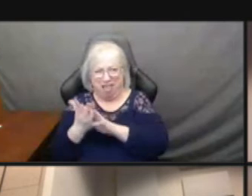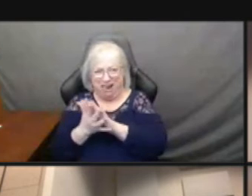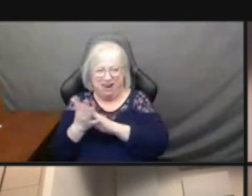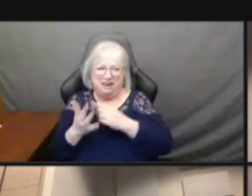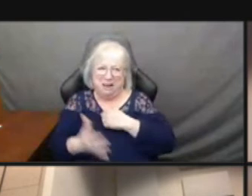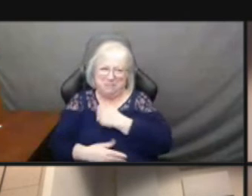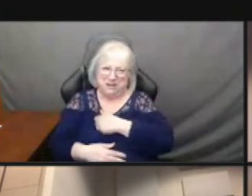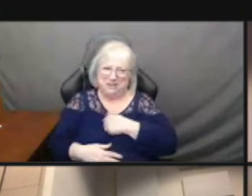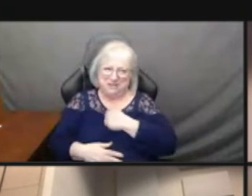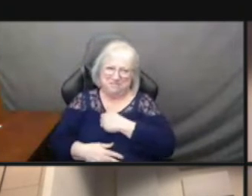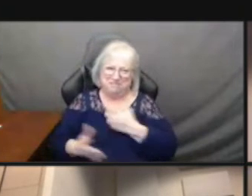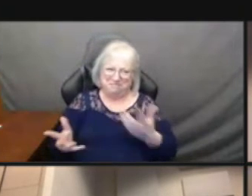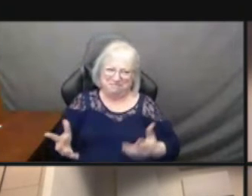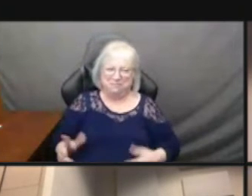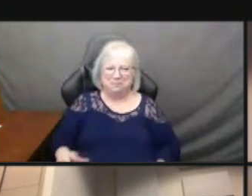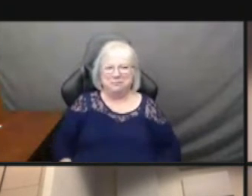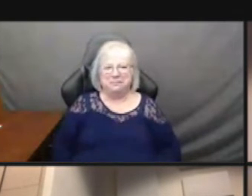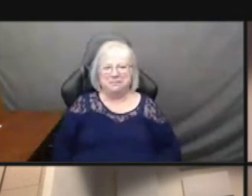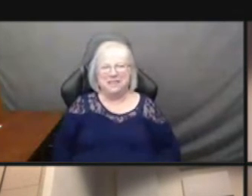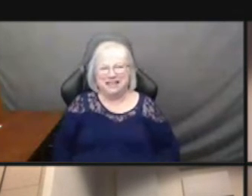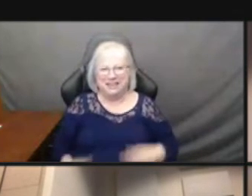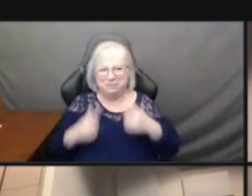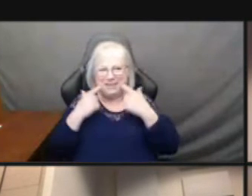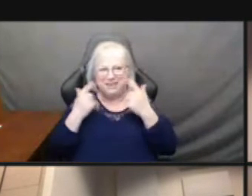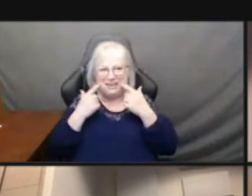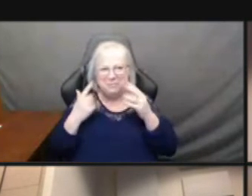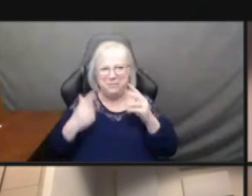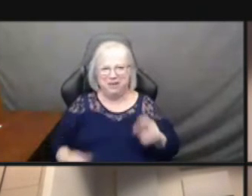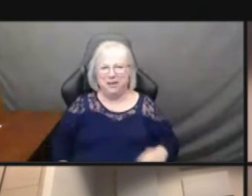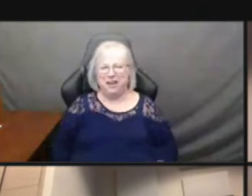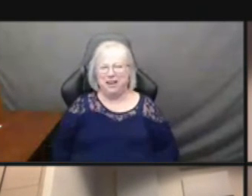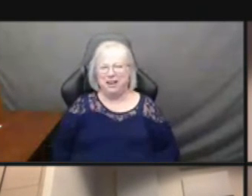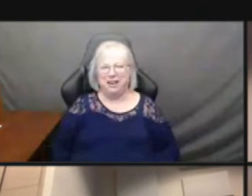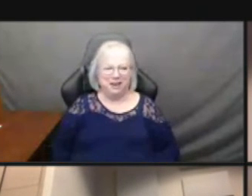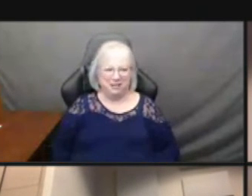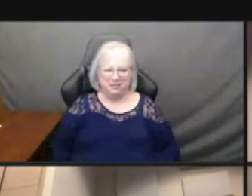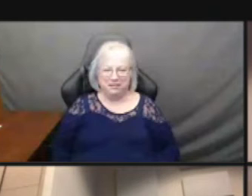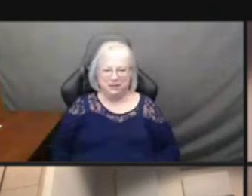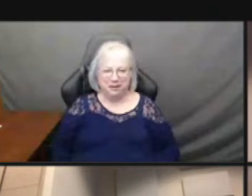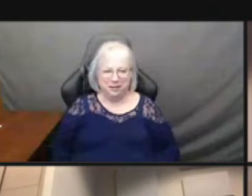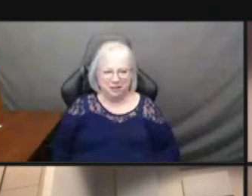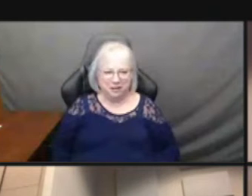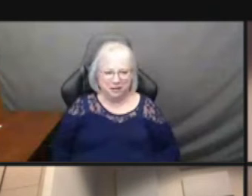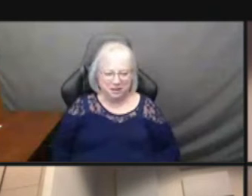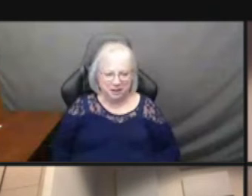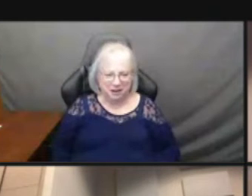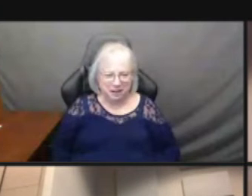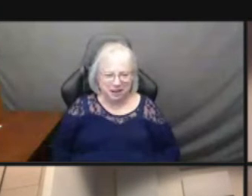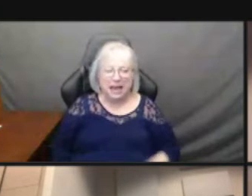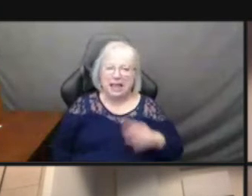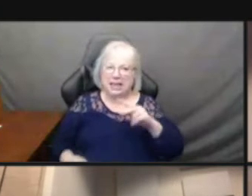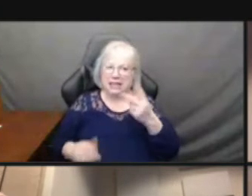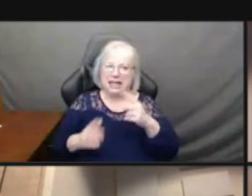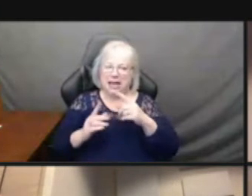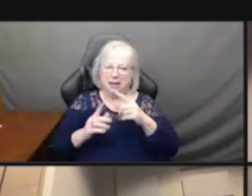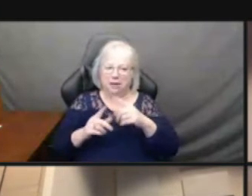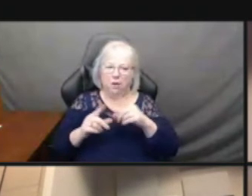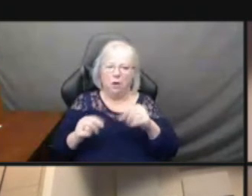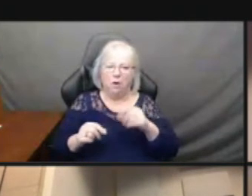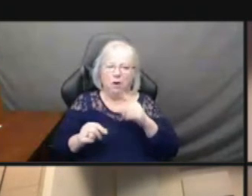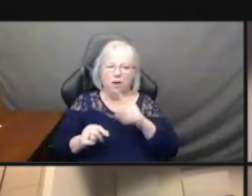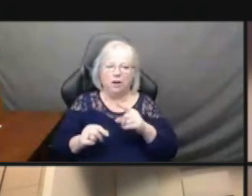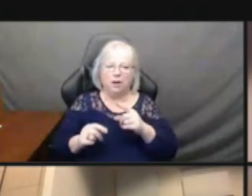apologize. But the second card, please disregard. I had the opportunity to